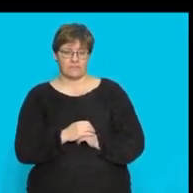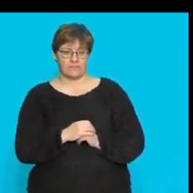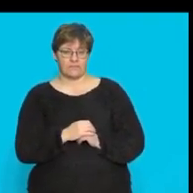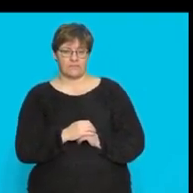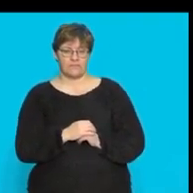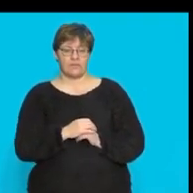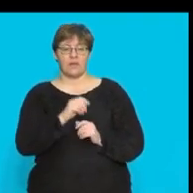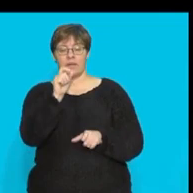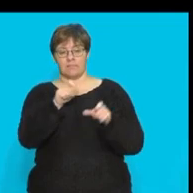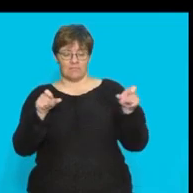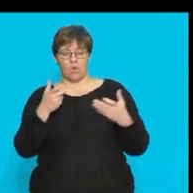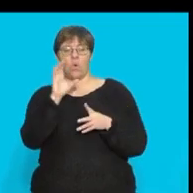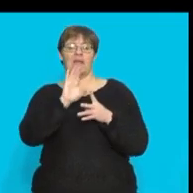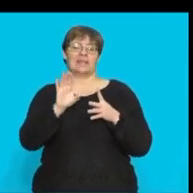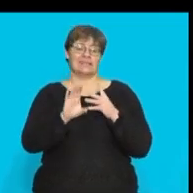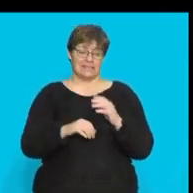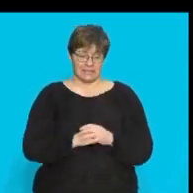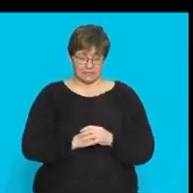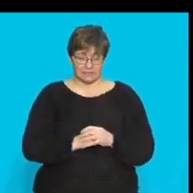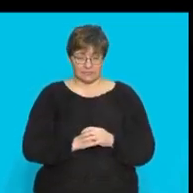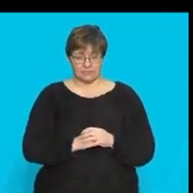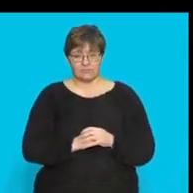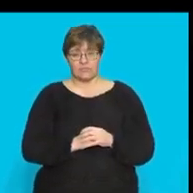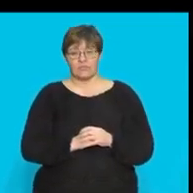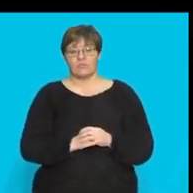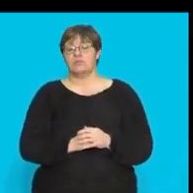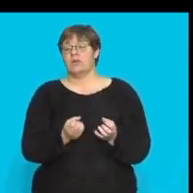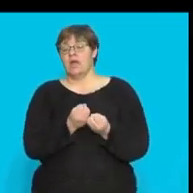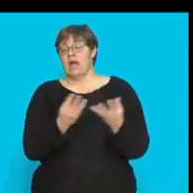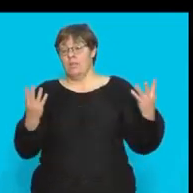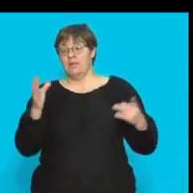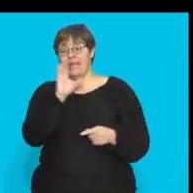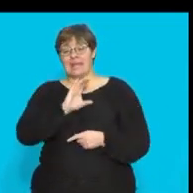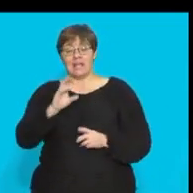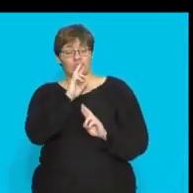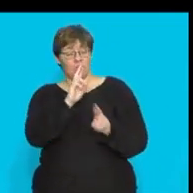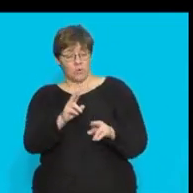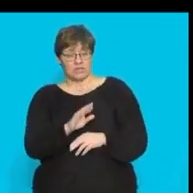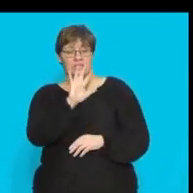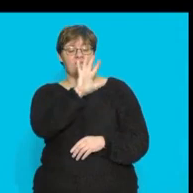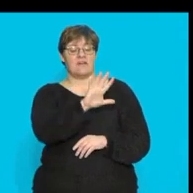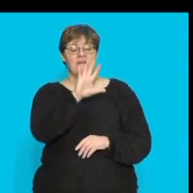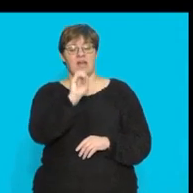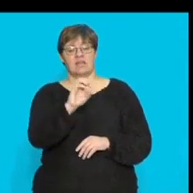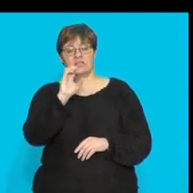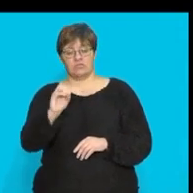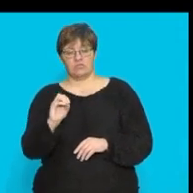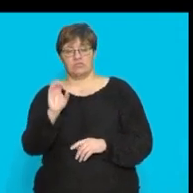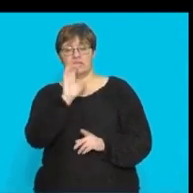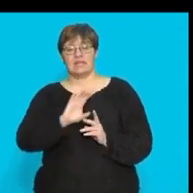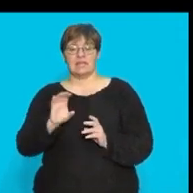500 cases. So if we look at how many cases were reported, right, it was